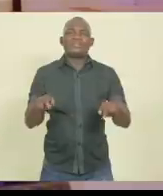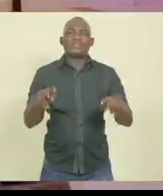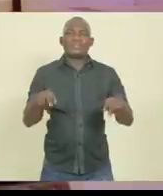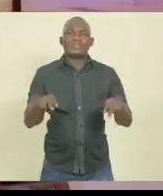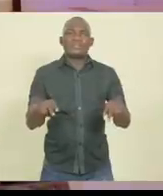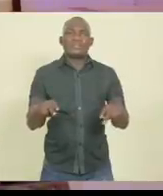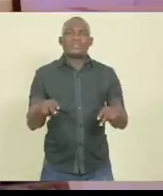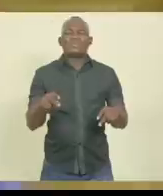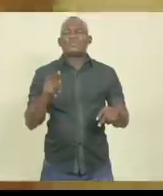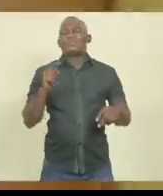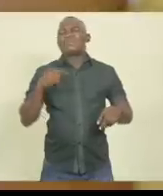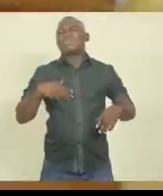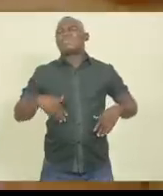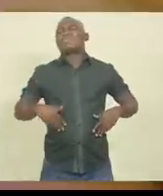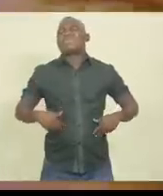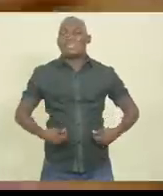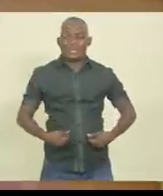I'm just tired. It's okay.